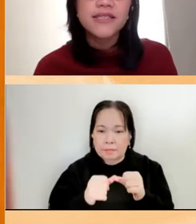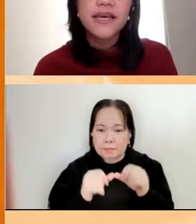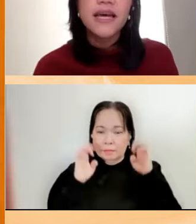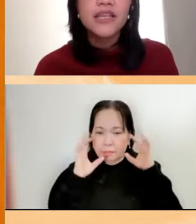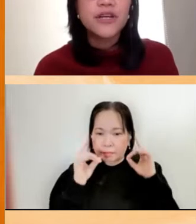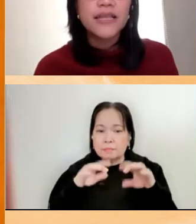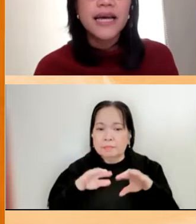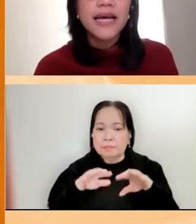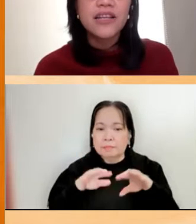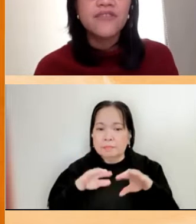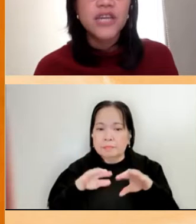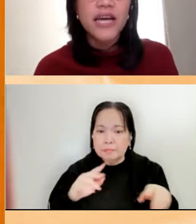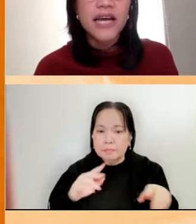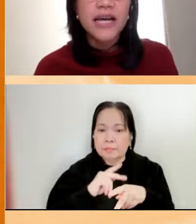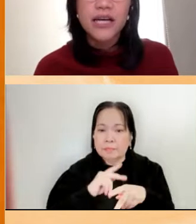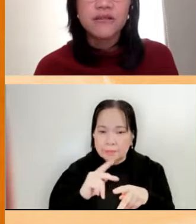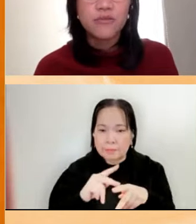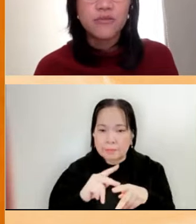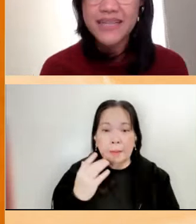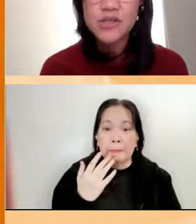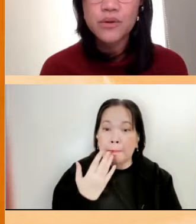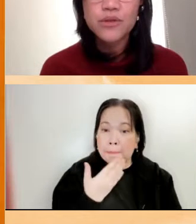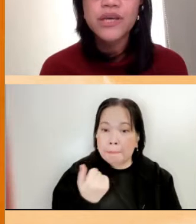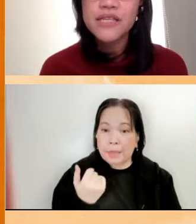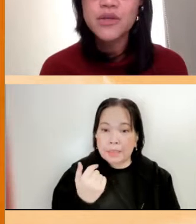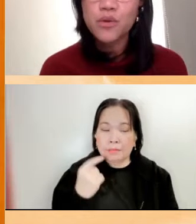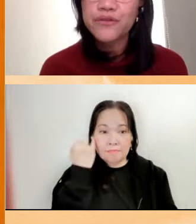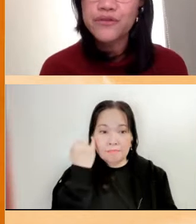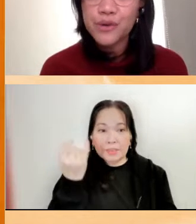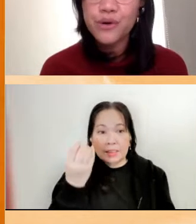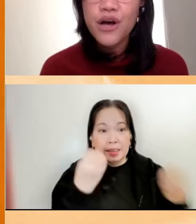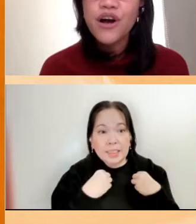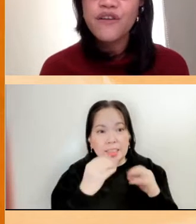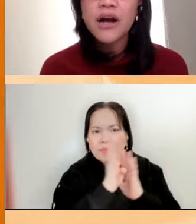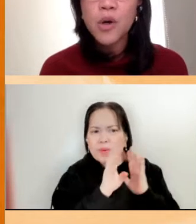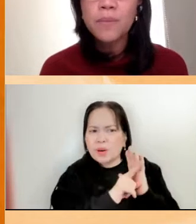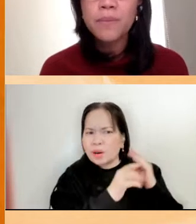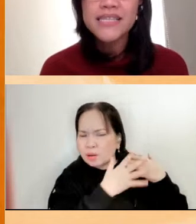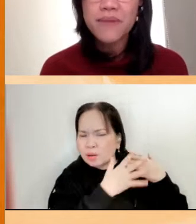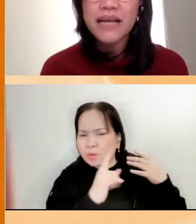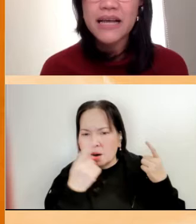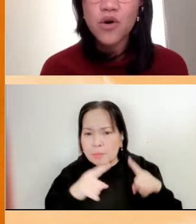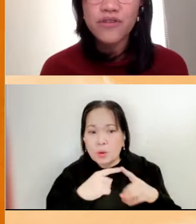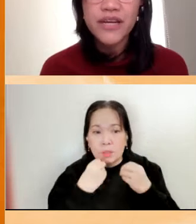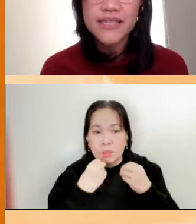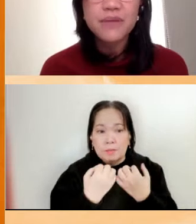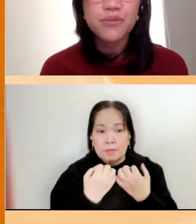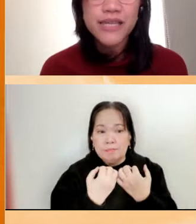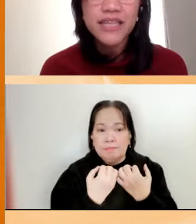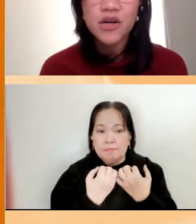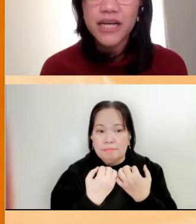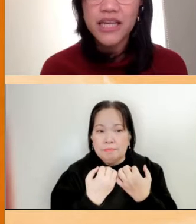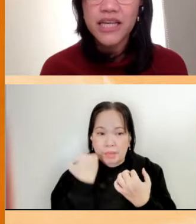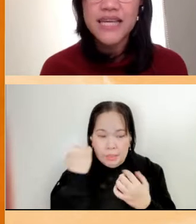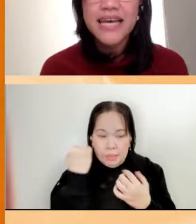professionals in the front line of child protection work. So, to give us an overview of the Ako Para sa Bata conference and present